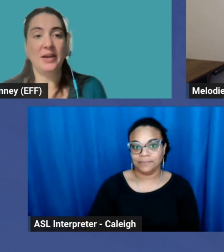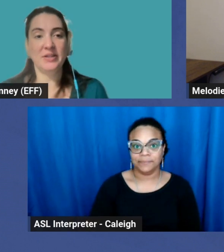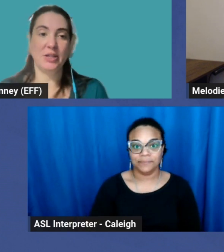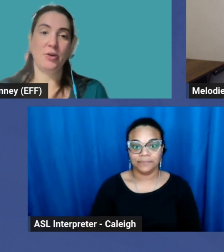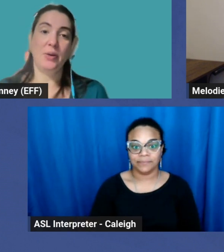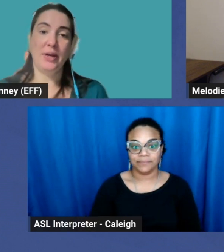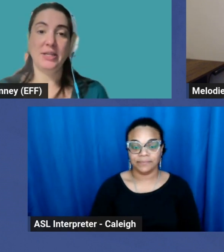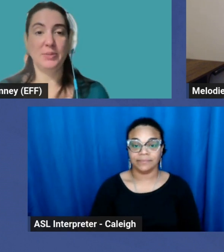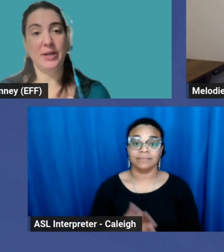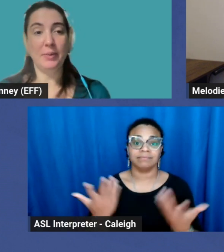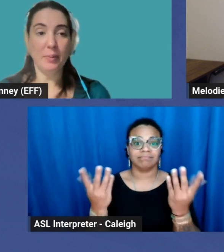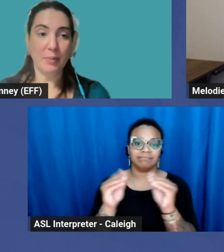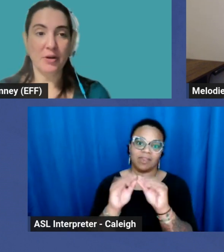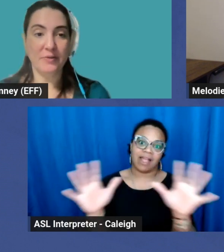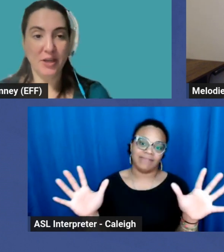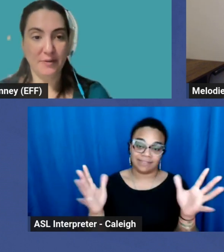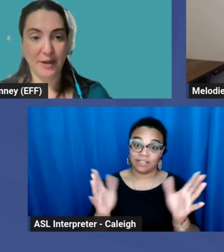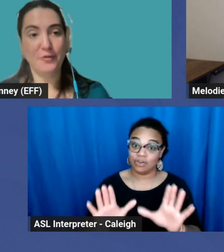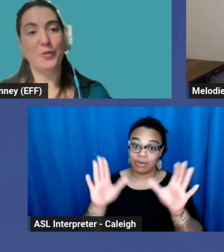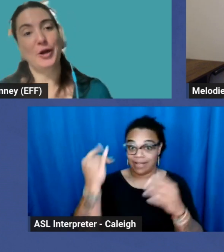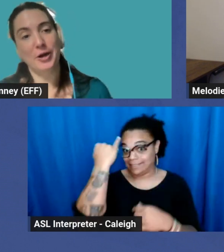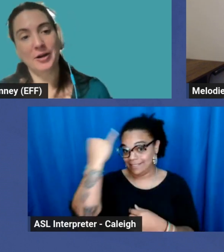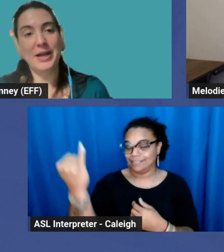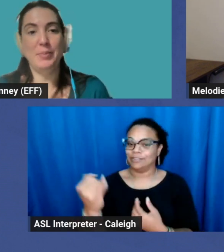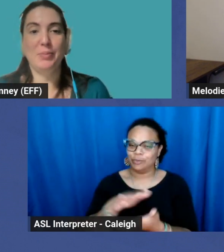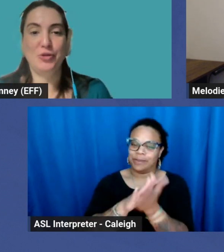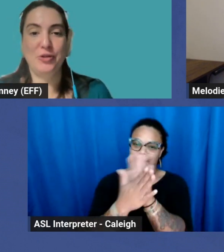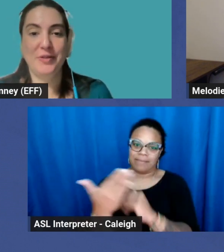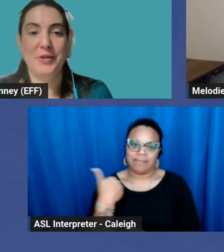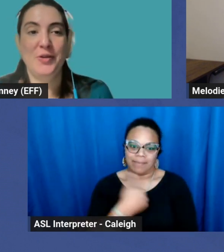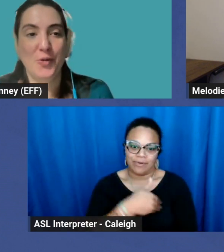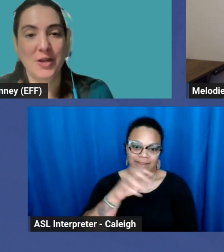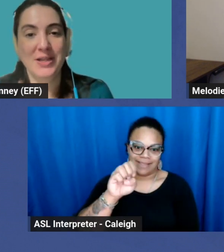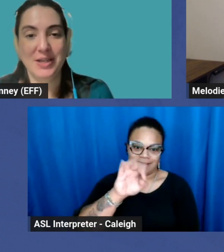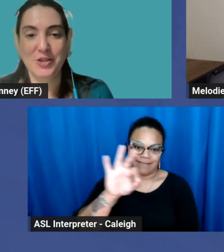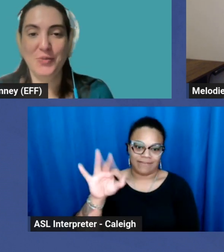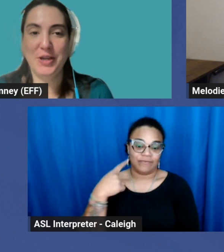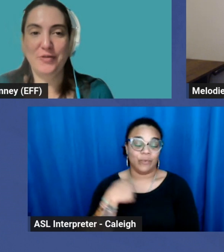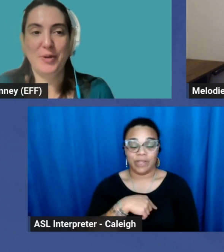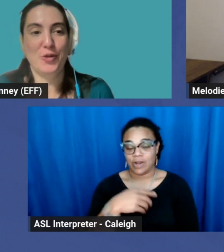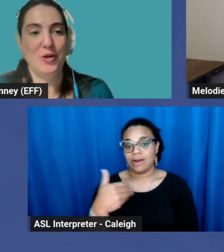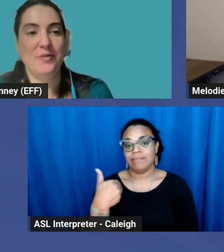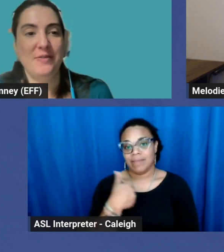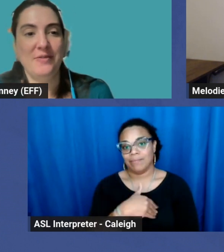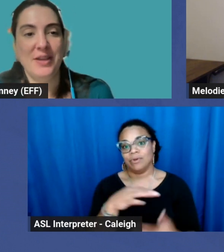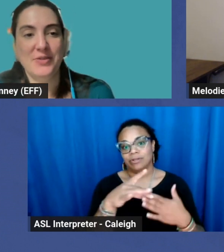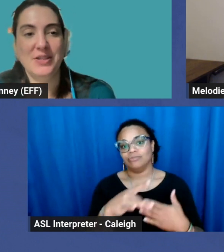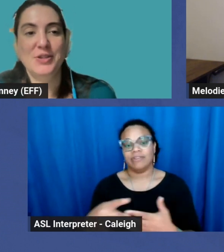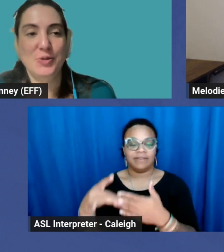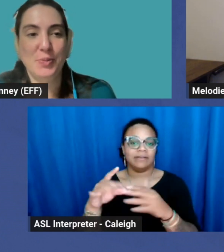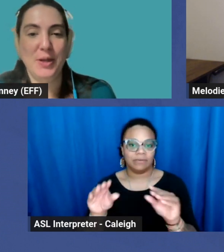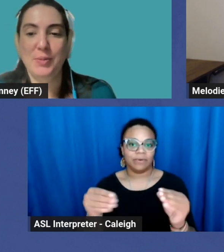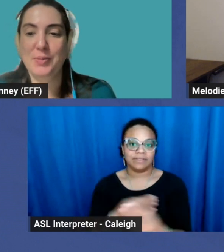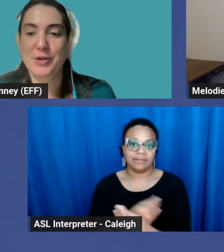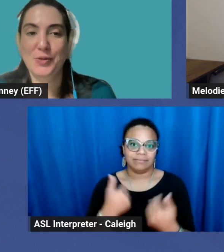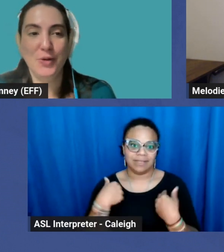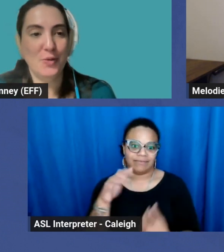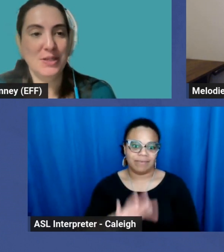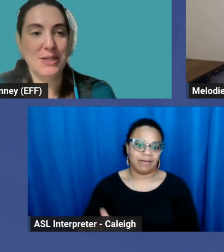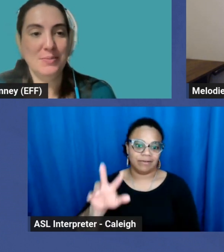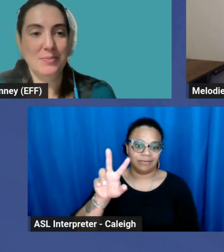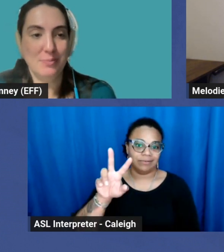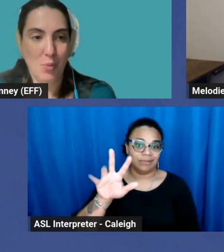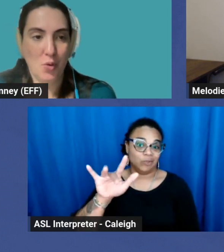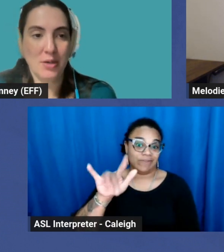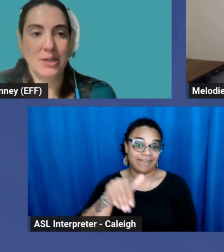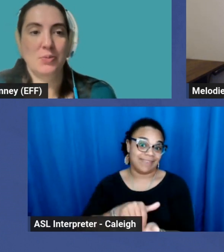mean, obviously, a great way is to become a member of EFF. We are a member-driven organization. We have about 35,000 dues-paying members, and we always